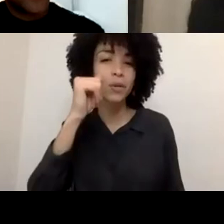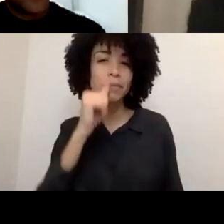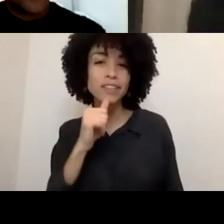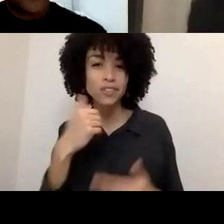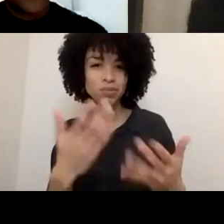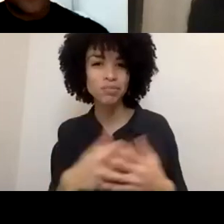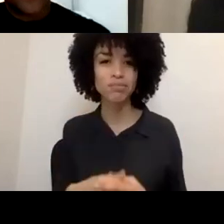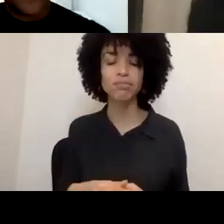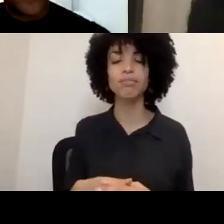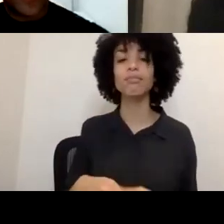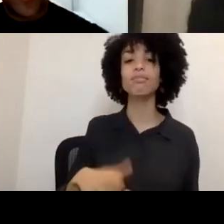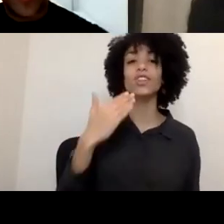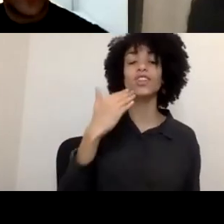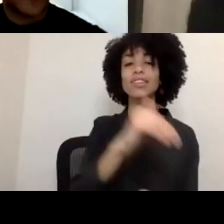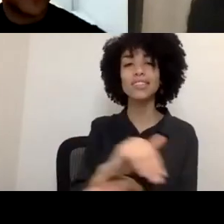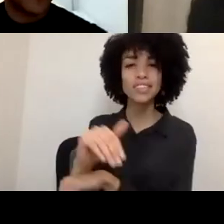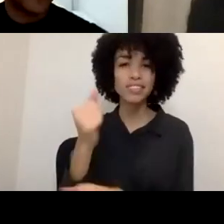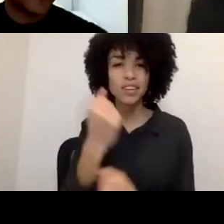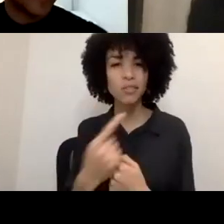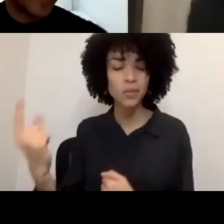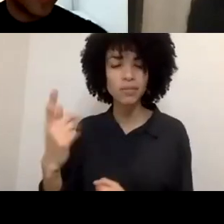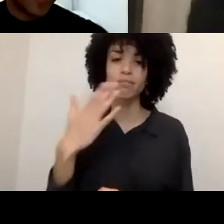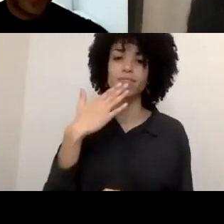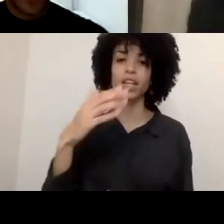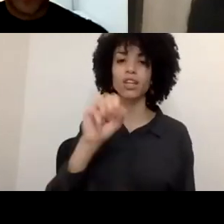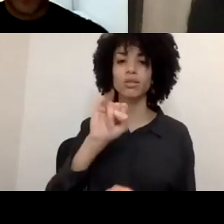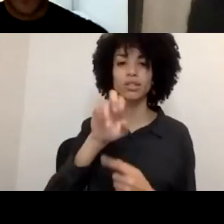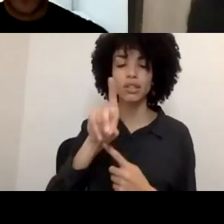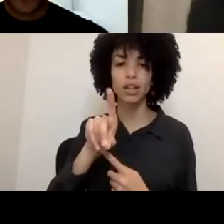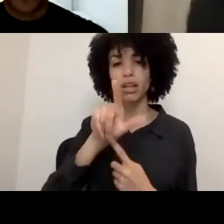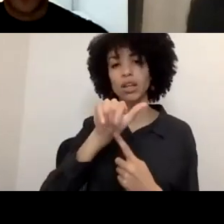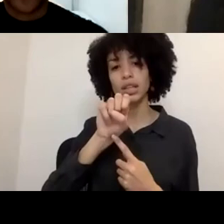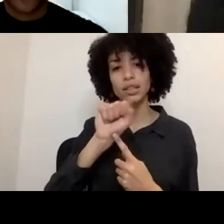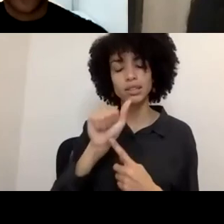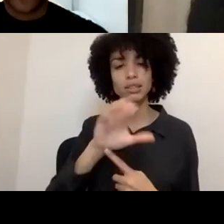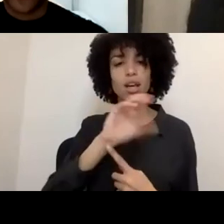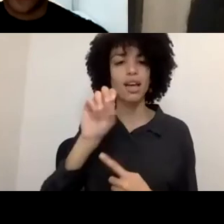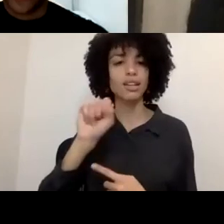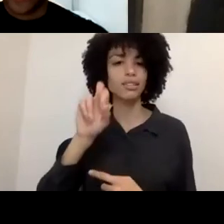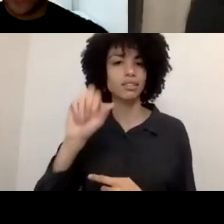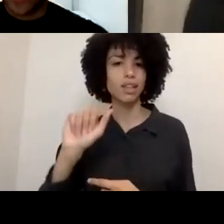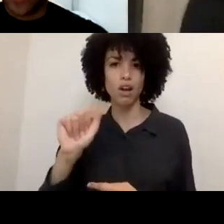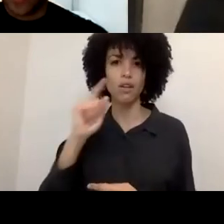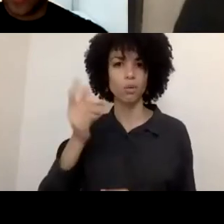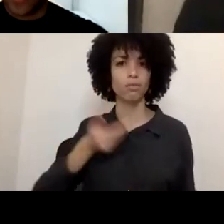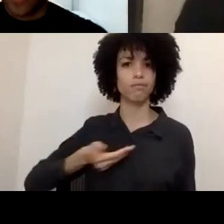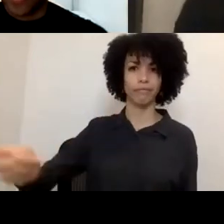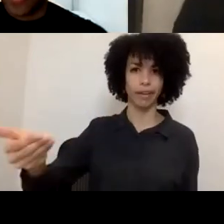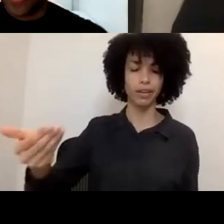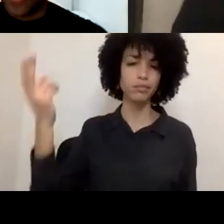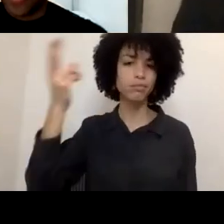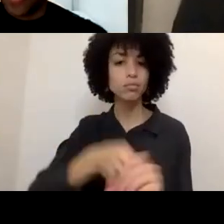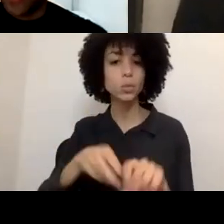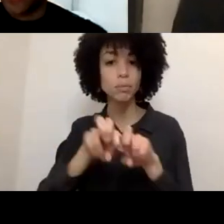you, Sinead. I just want to thank Lisa and Sarah for also inviting me and giving me this opportunity to be part of